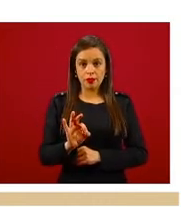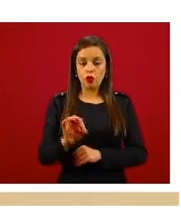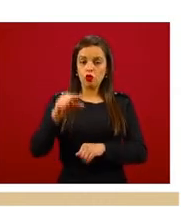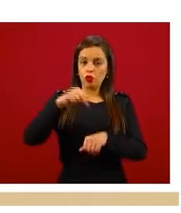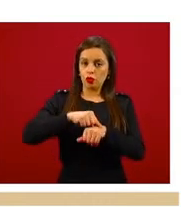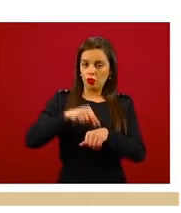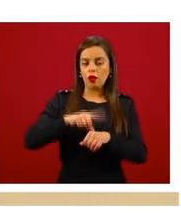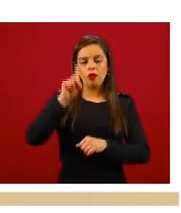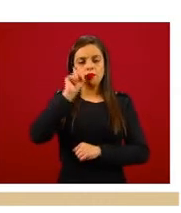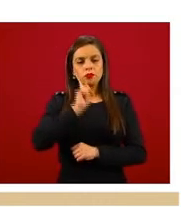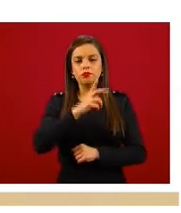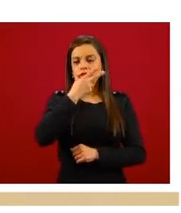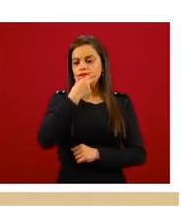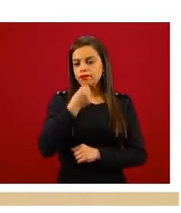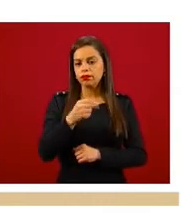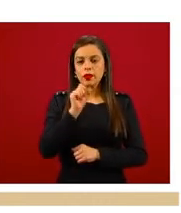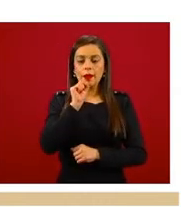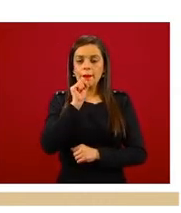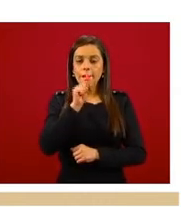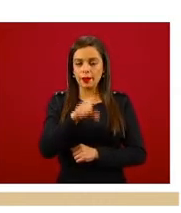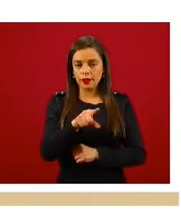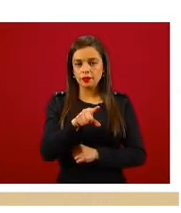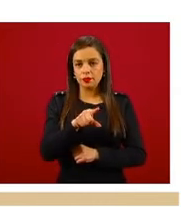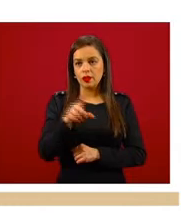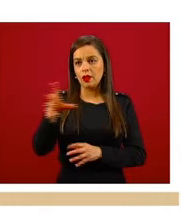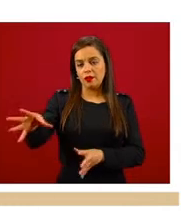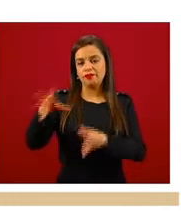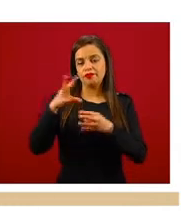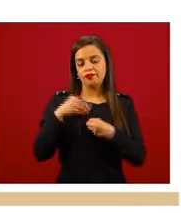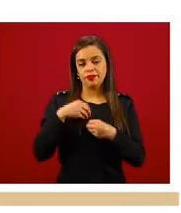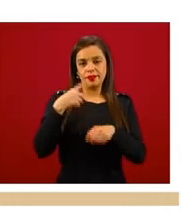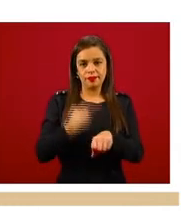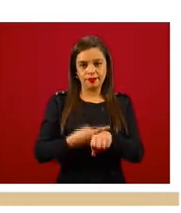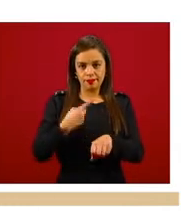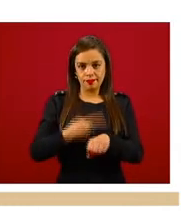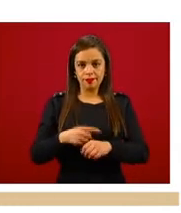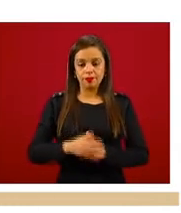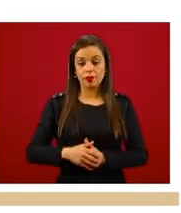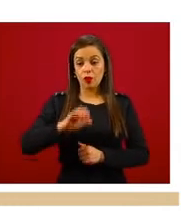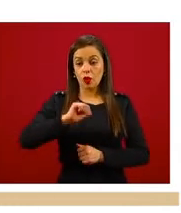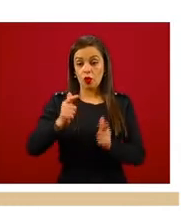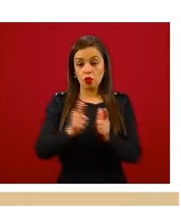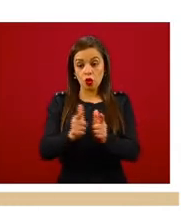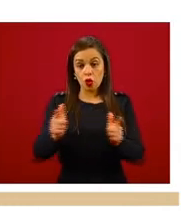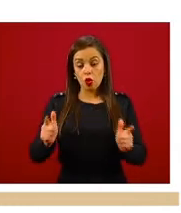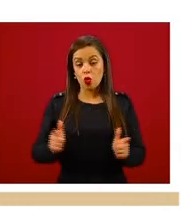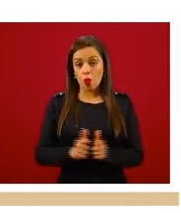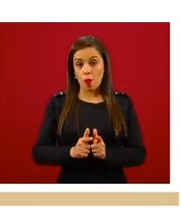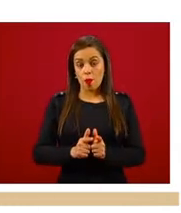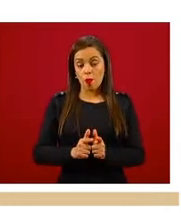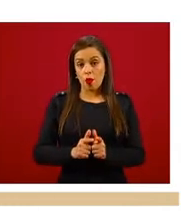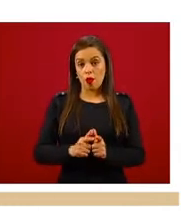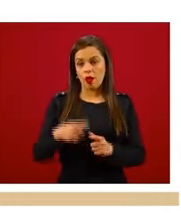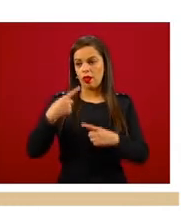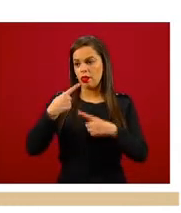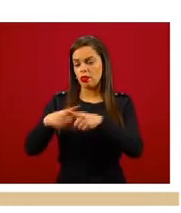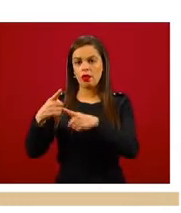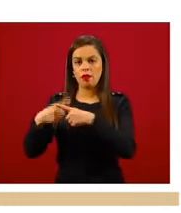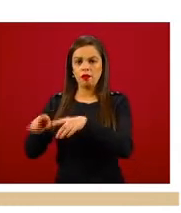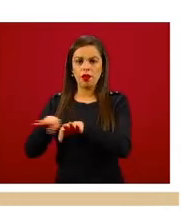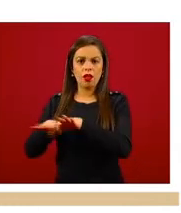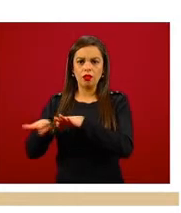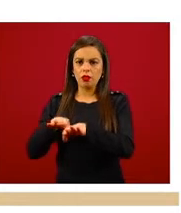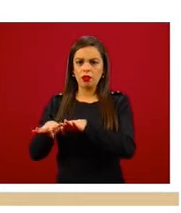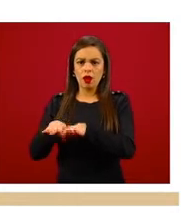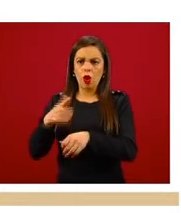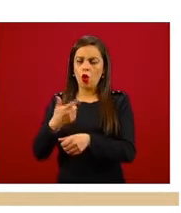next, 36% are doctors that were transmitted, and then a larger group with